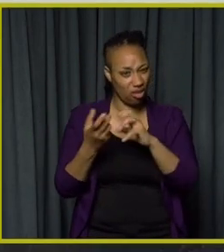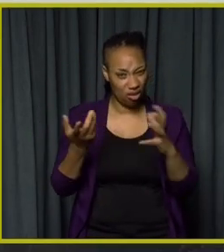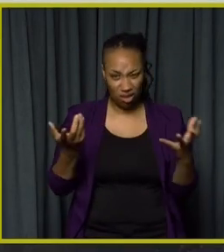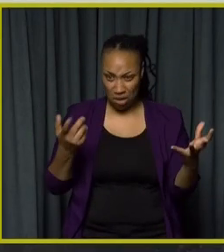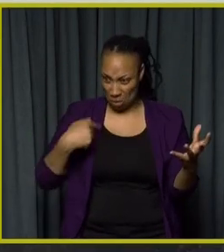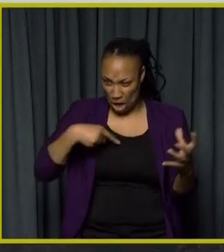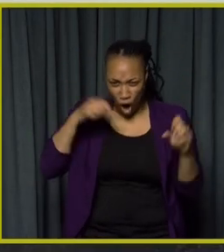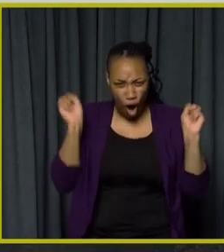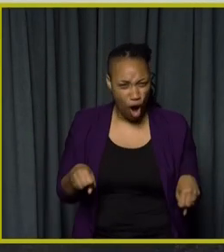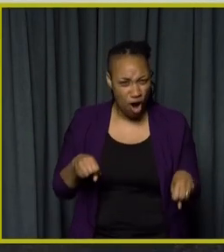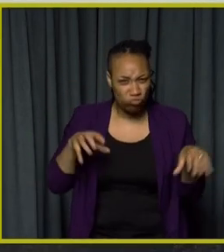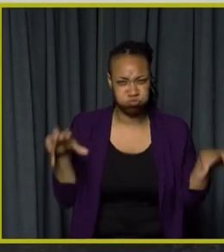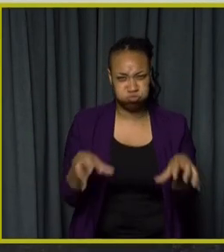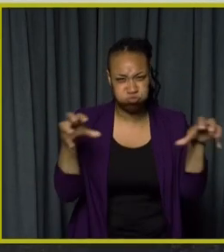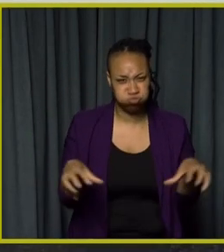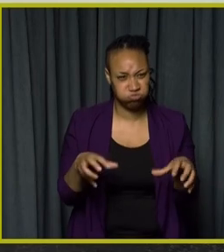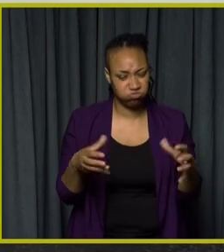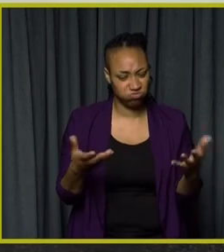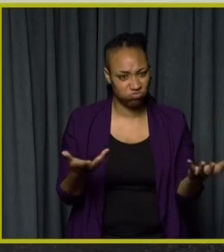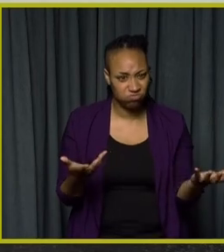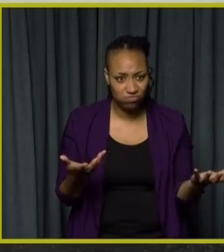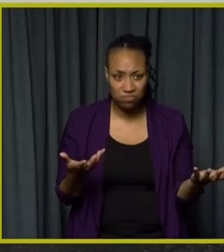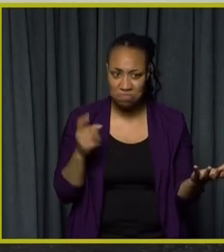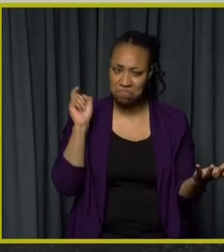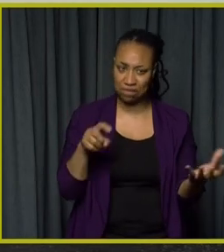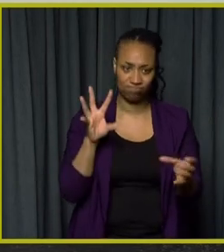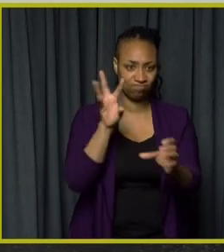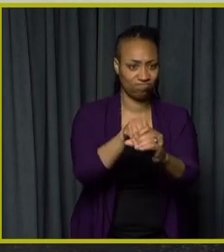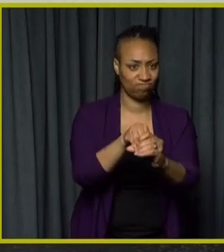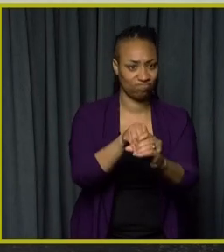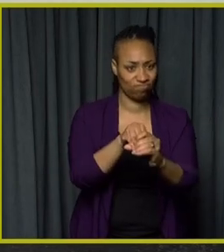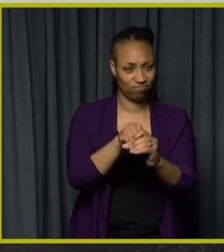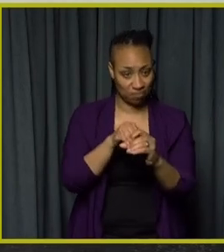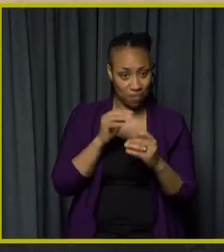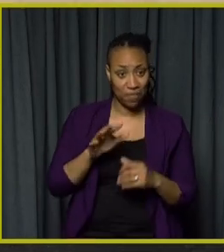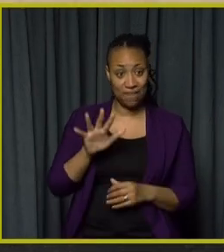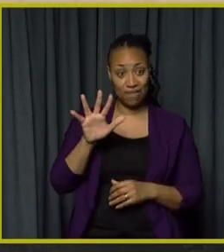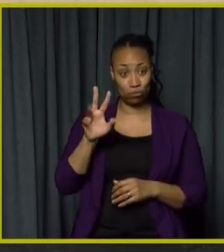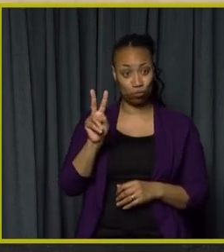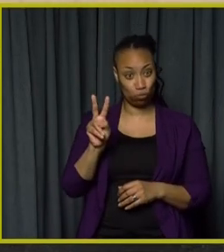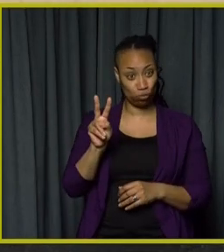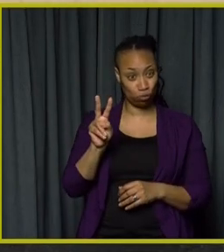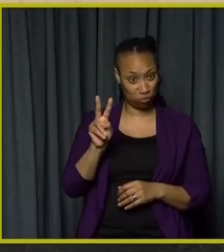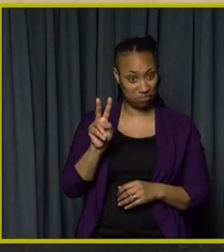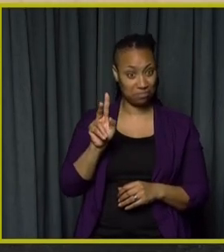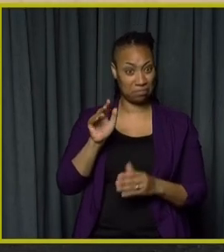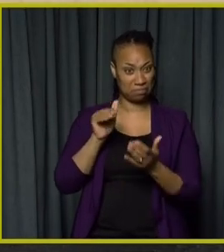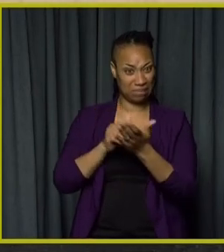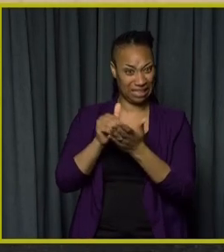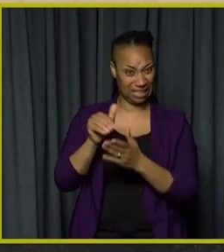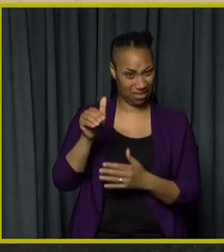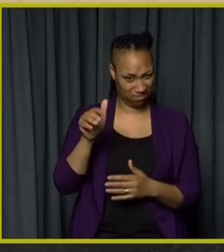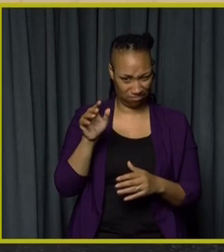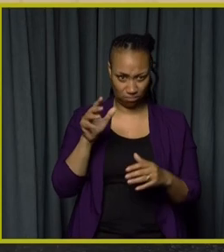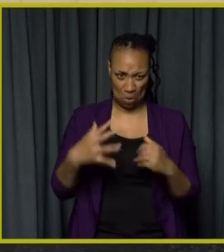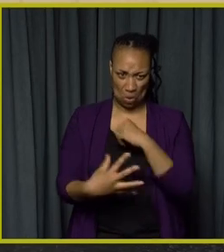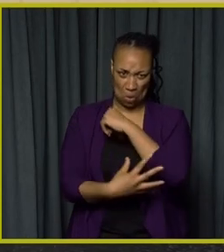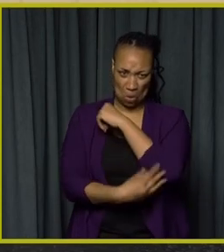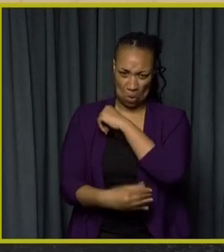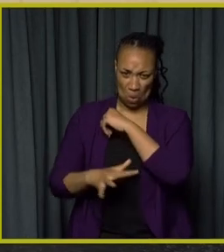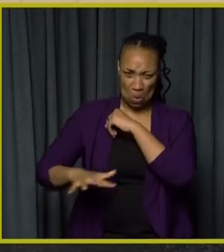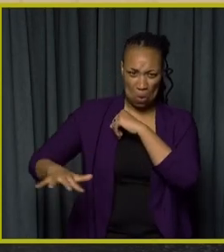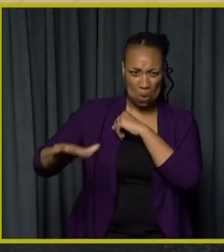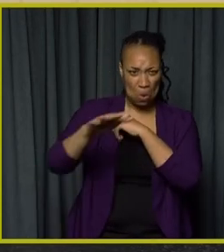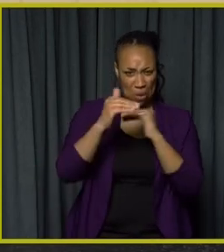know there are 52 million low-income and poor voters in this country? And over the past decade, we've seen 27